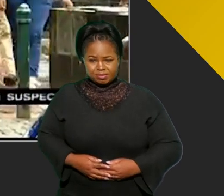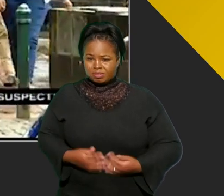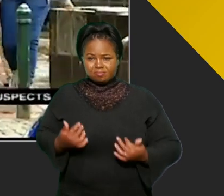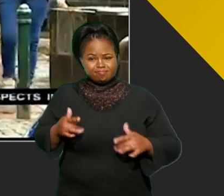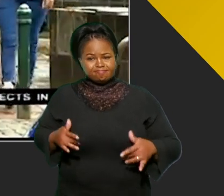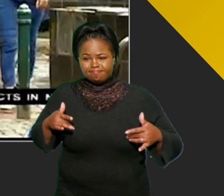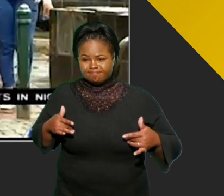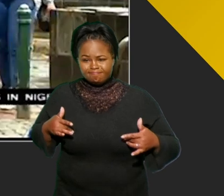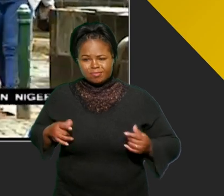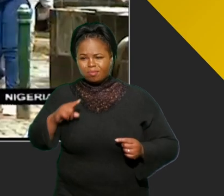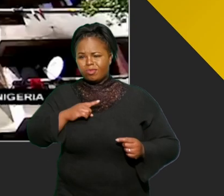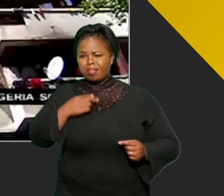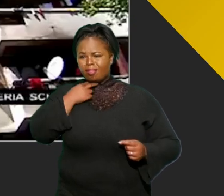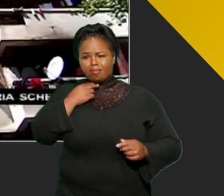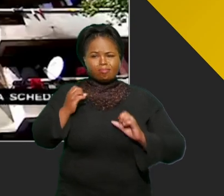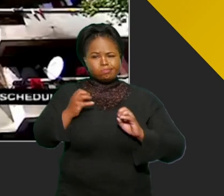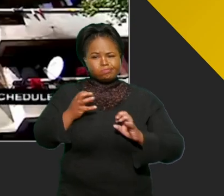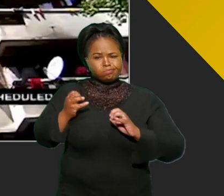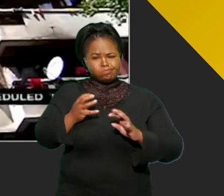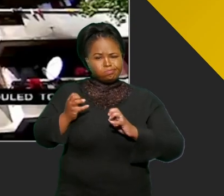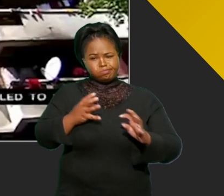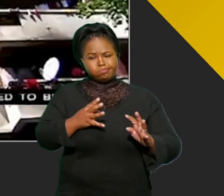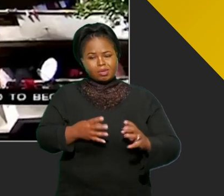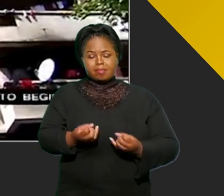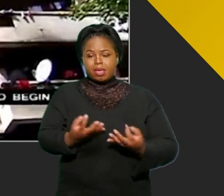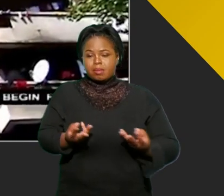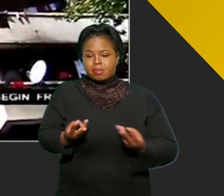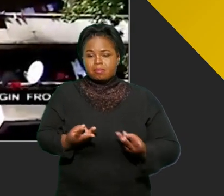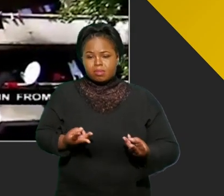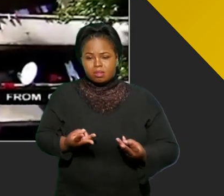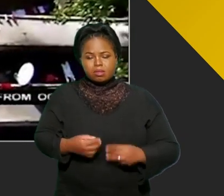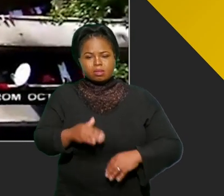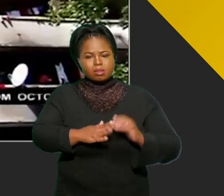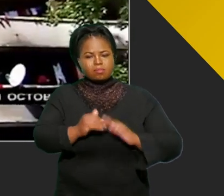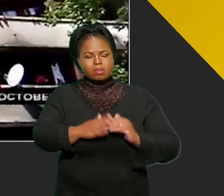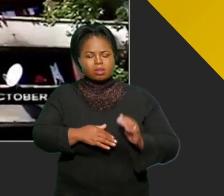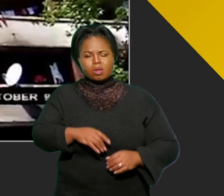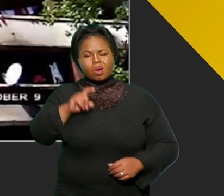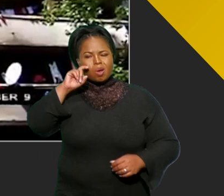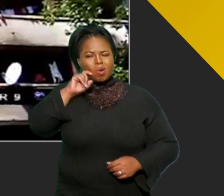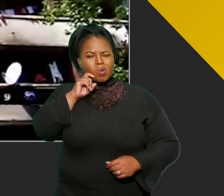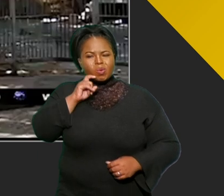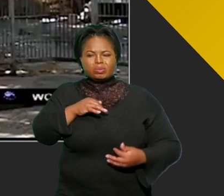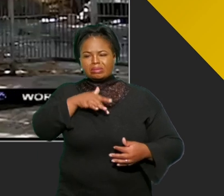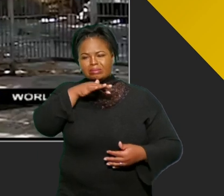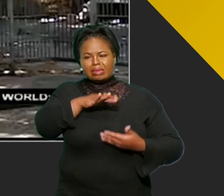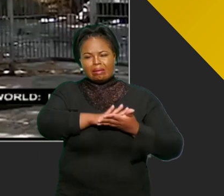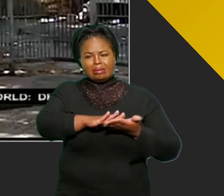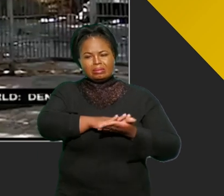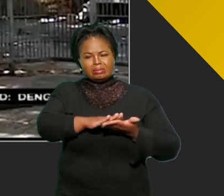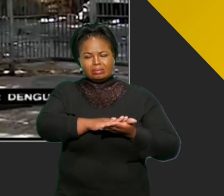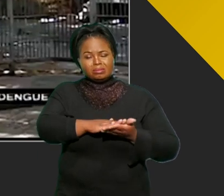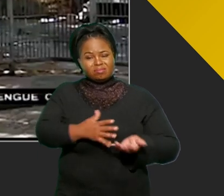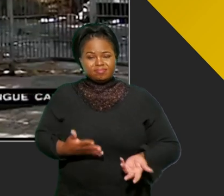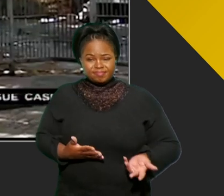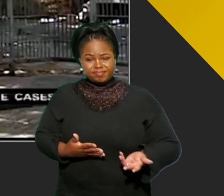cope with the influx. Scores of dilapidated, hijacked buildings.